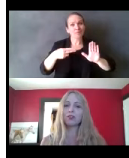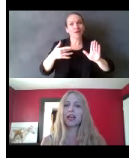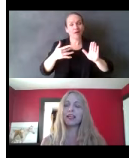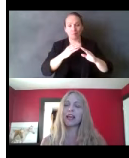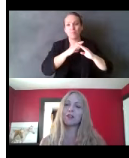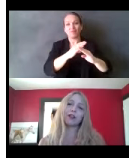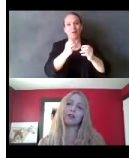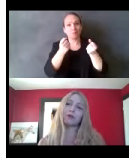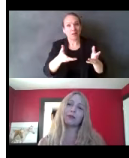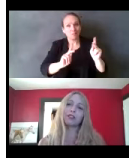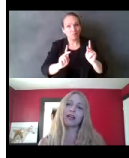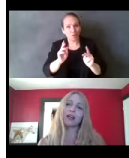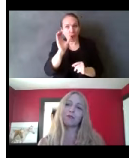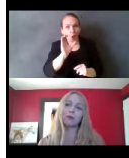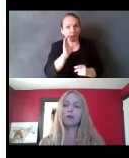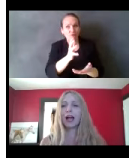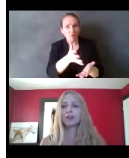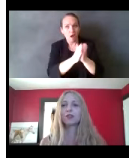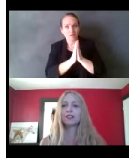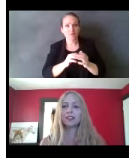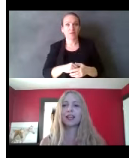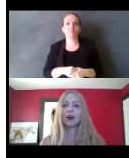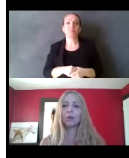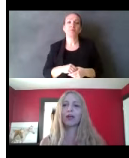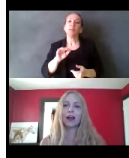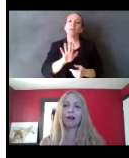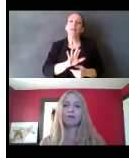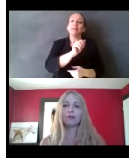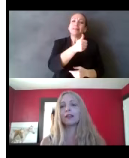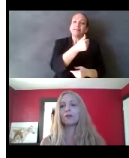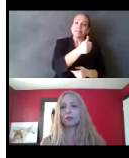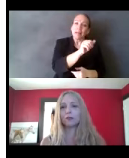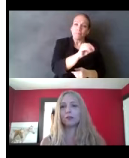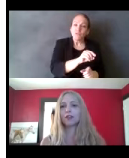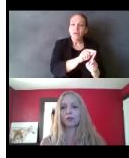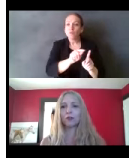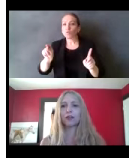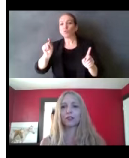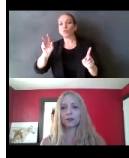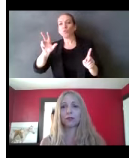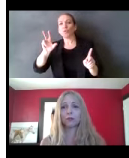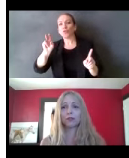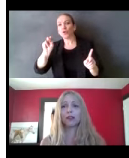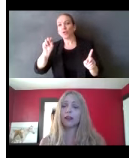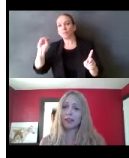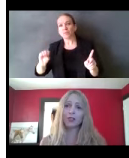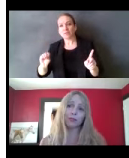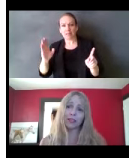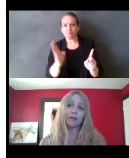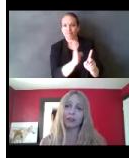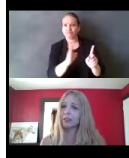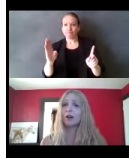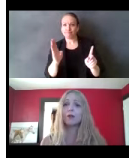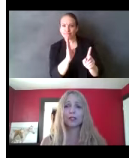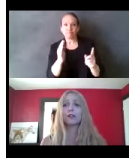between 10% and 33% of people actually seek help that have a level of depression or depression symptoms.